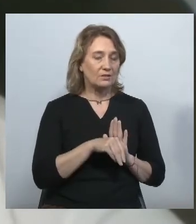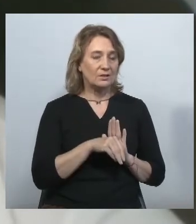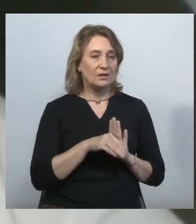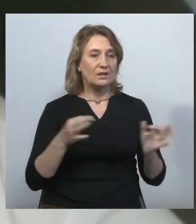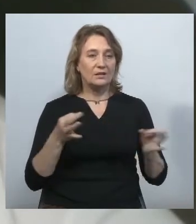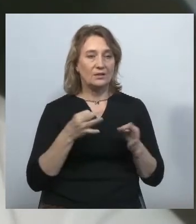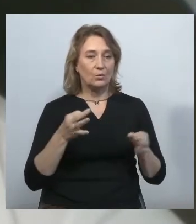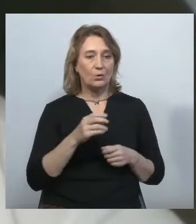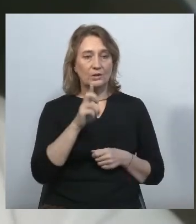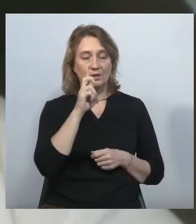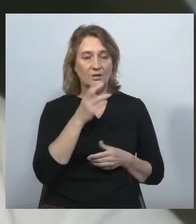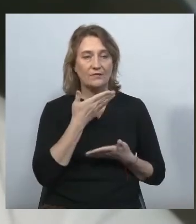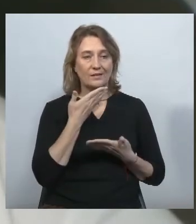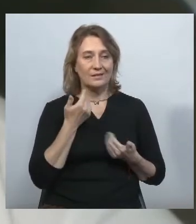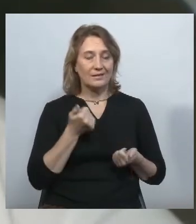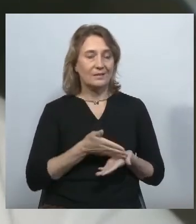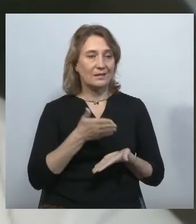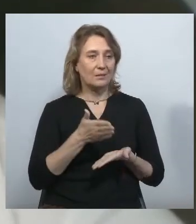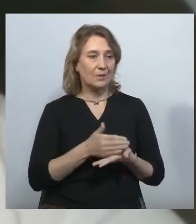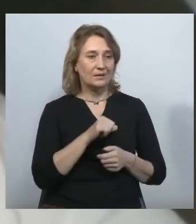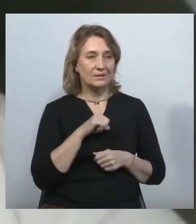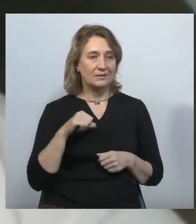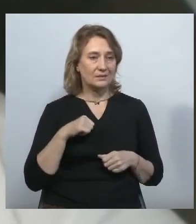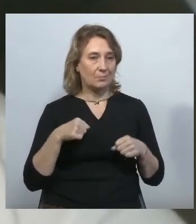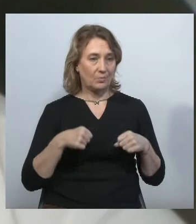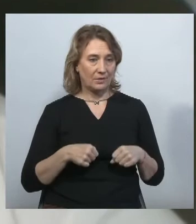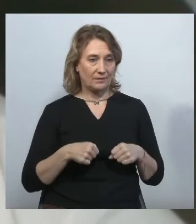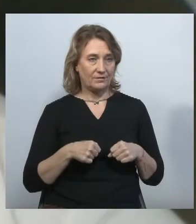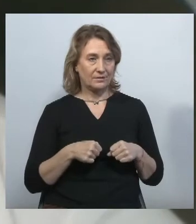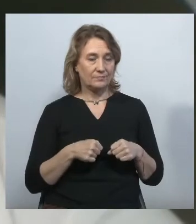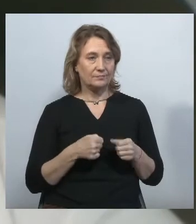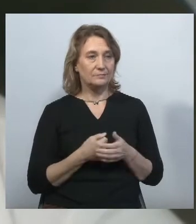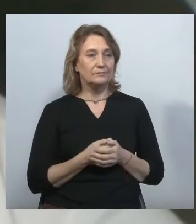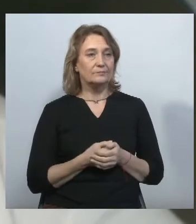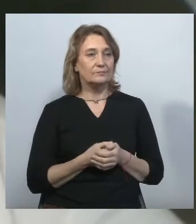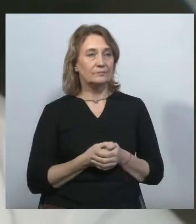there were opposing opinions not to include these standards.